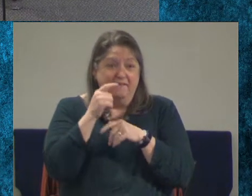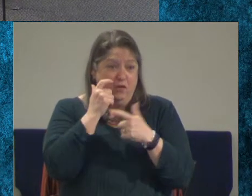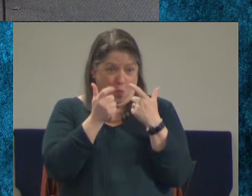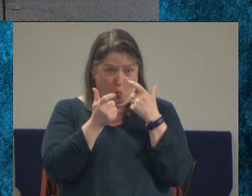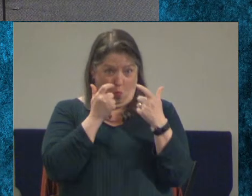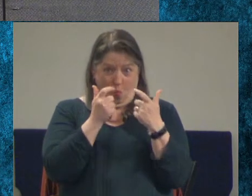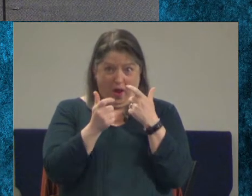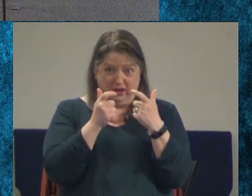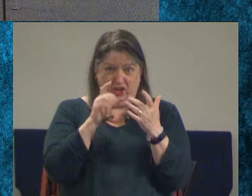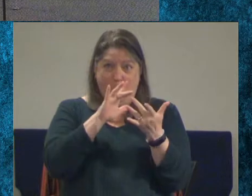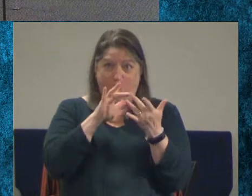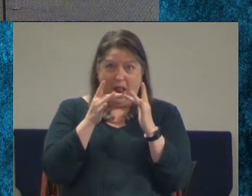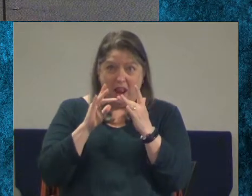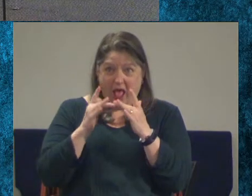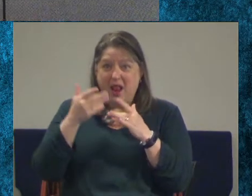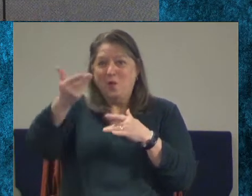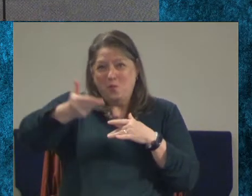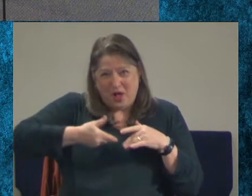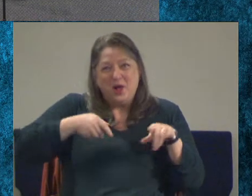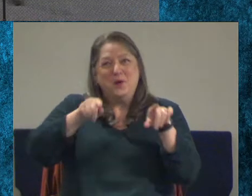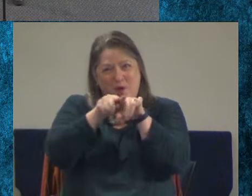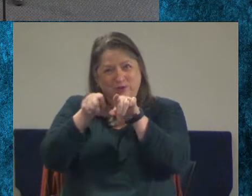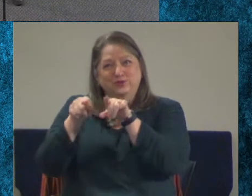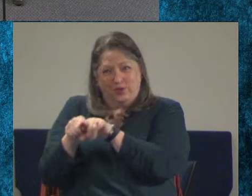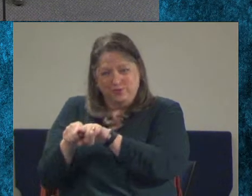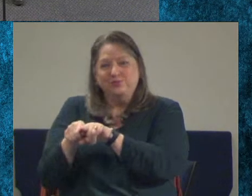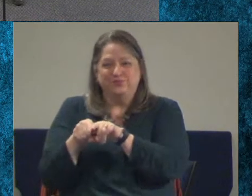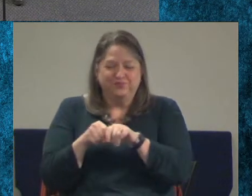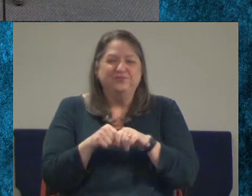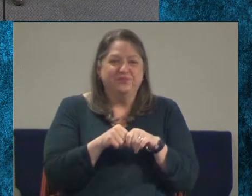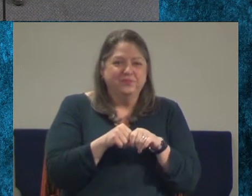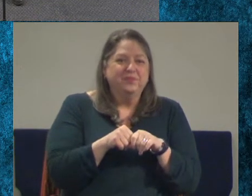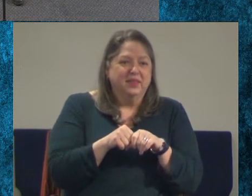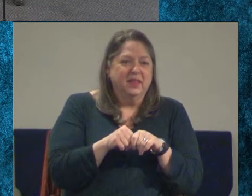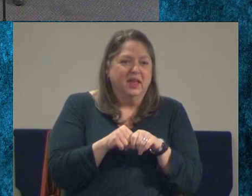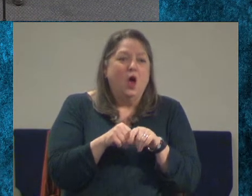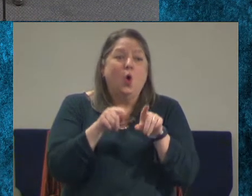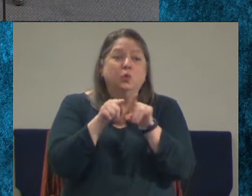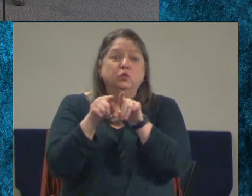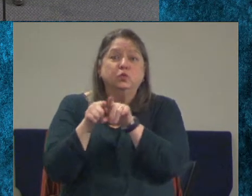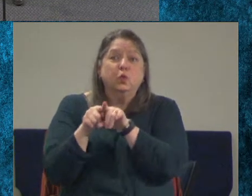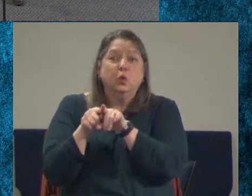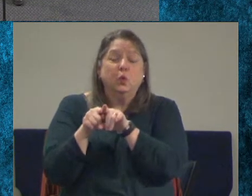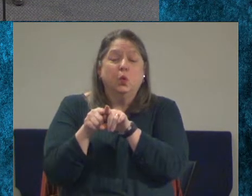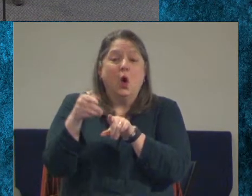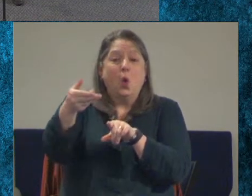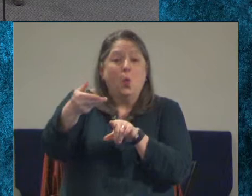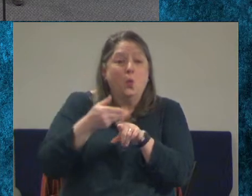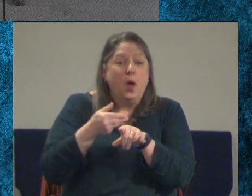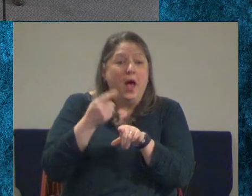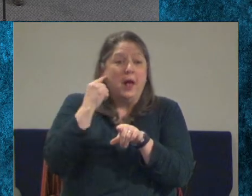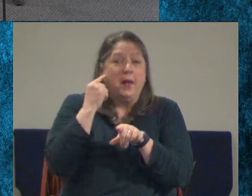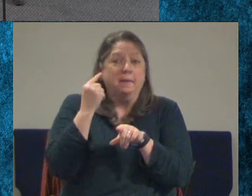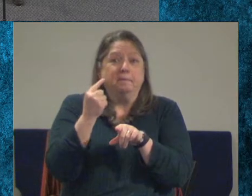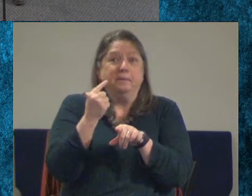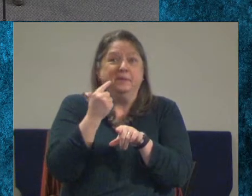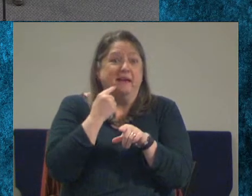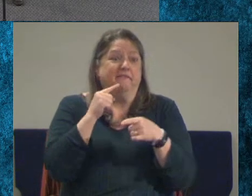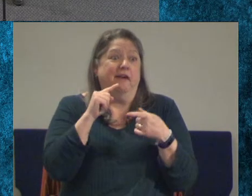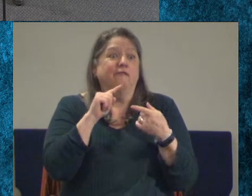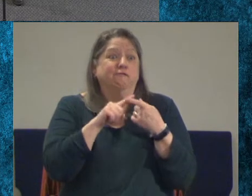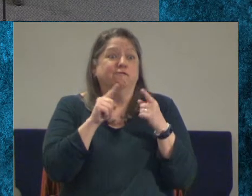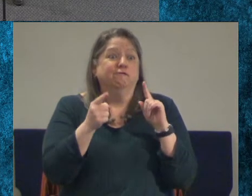and viewing online, welcome also. And we also have welcome our deaf constituent who are